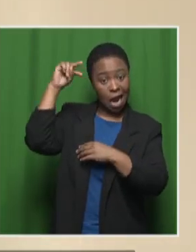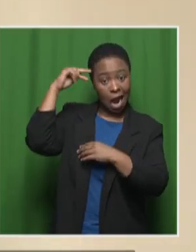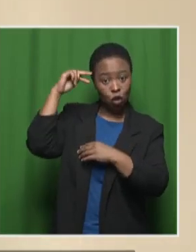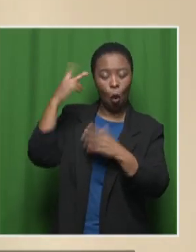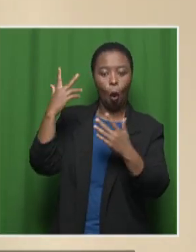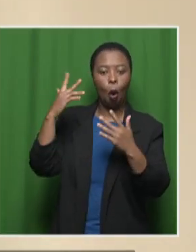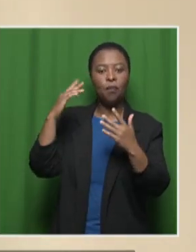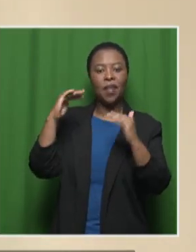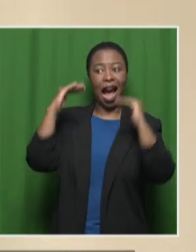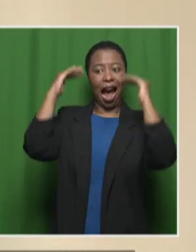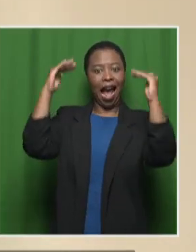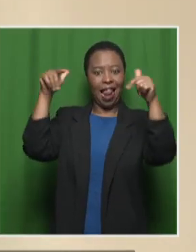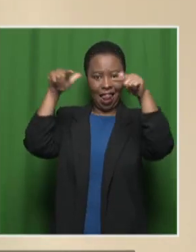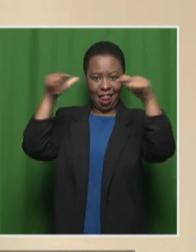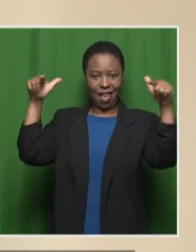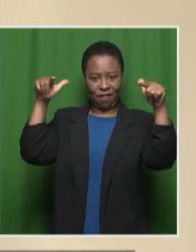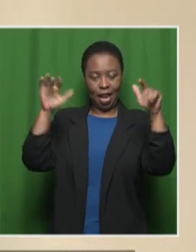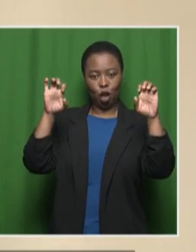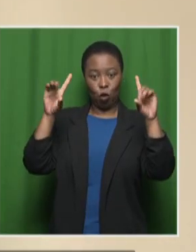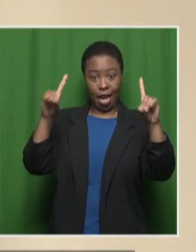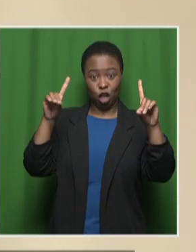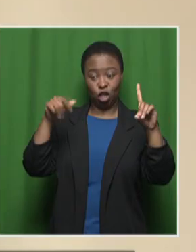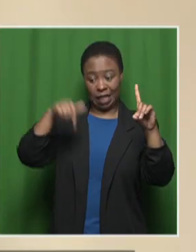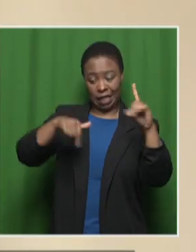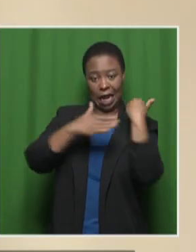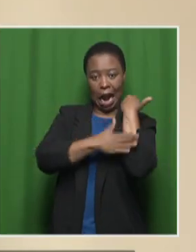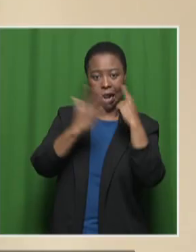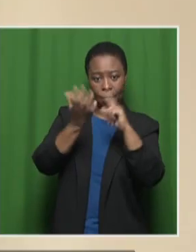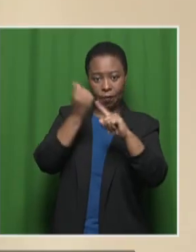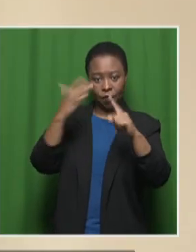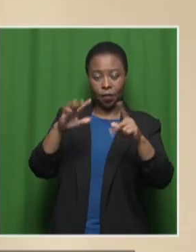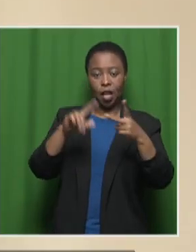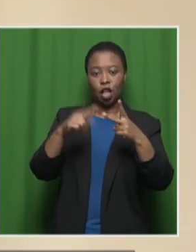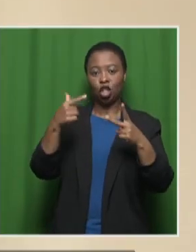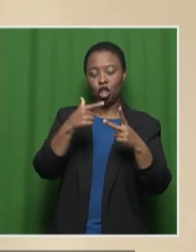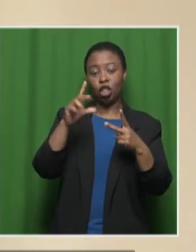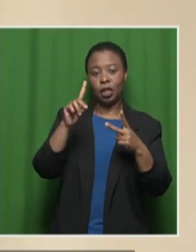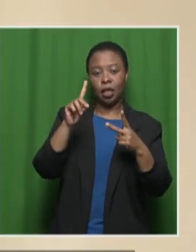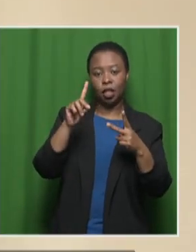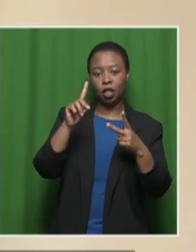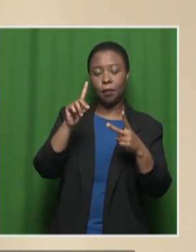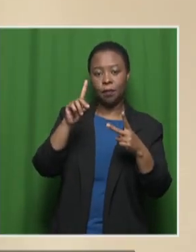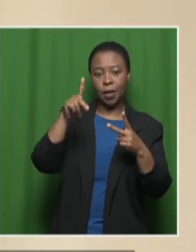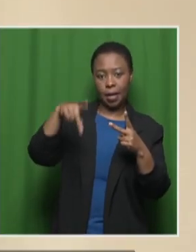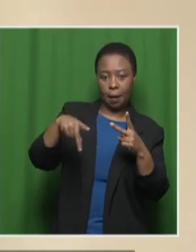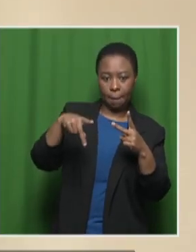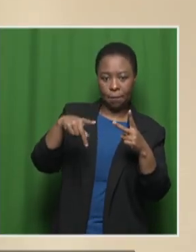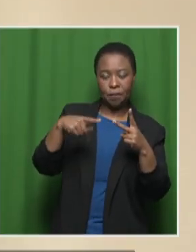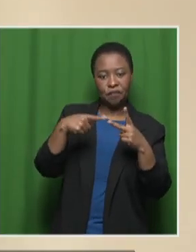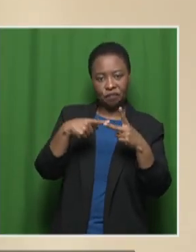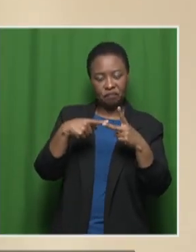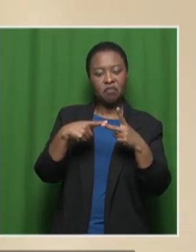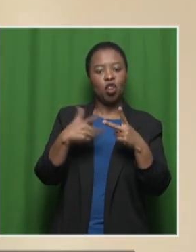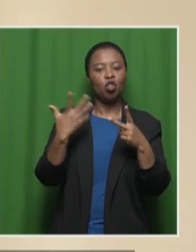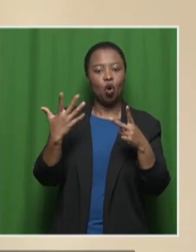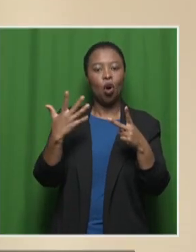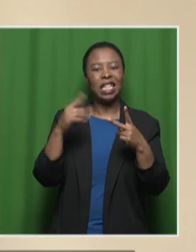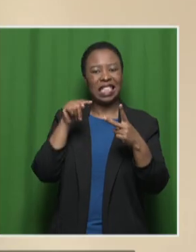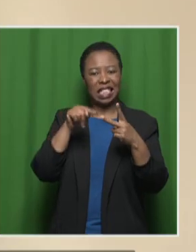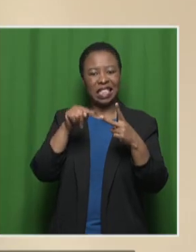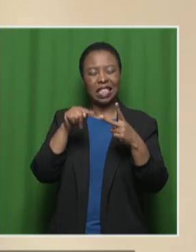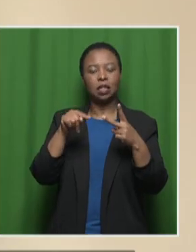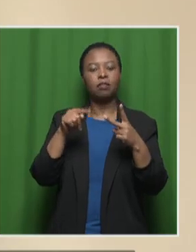of education attained in a country and then the GDP of that country. And obviously, GDP is a proxy for,